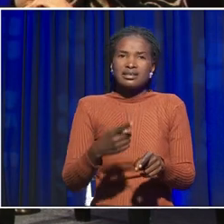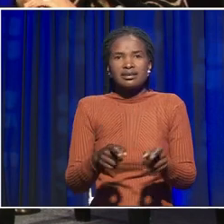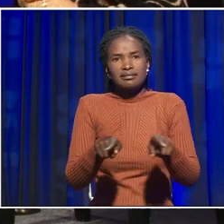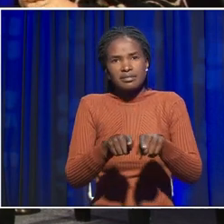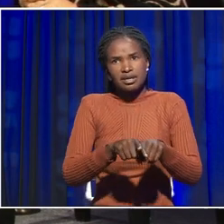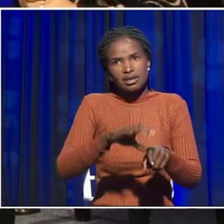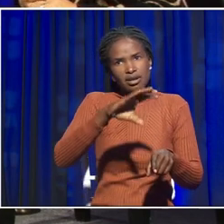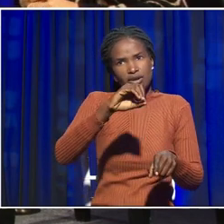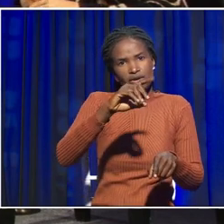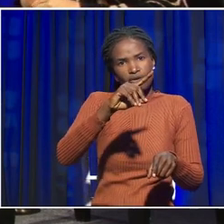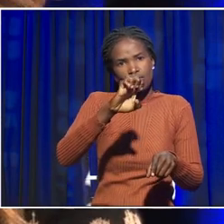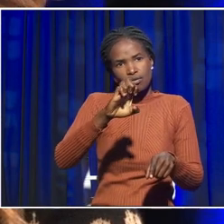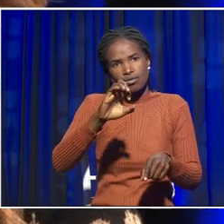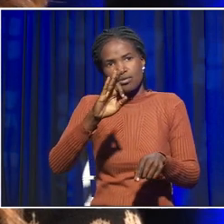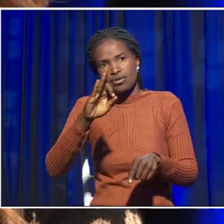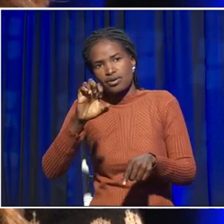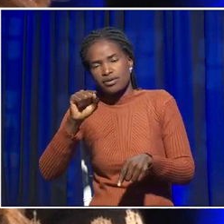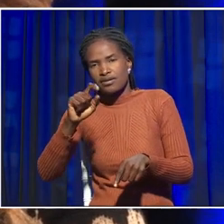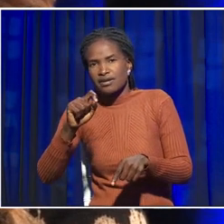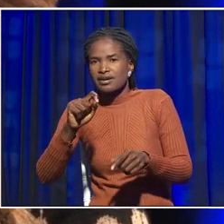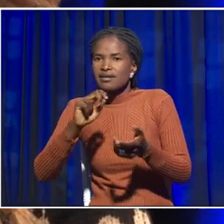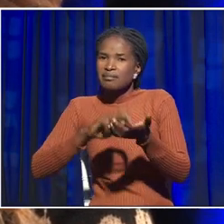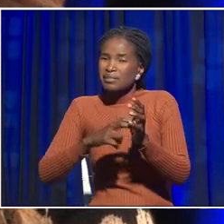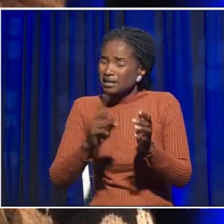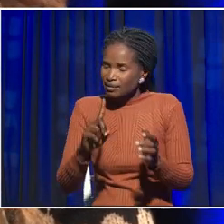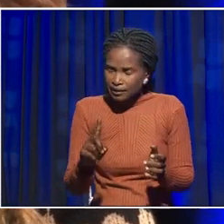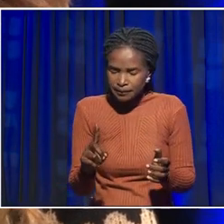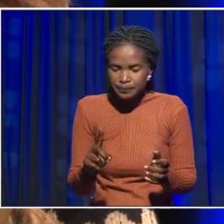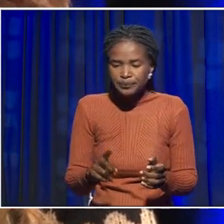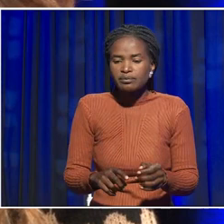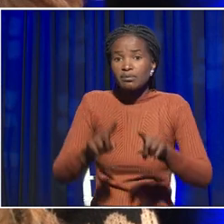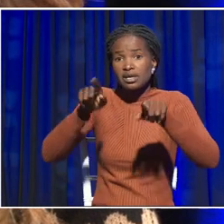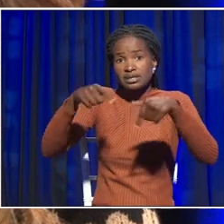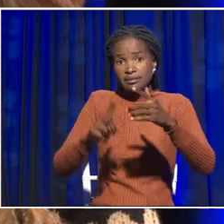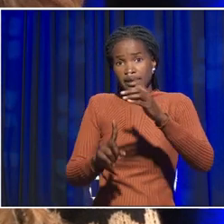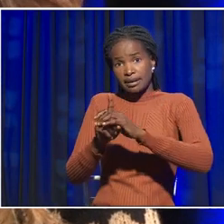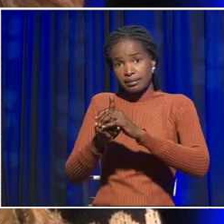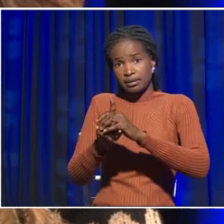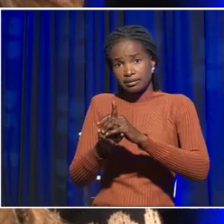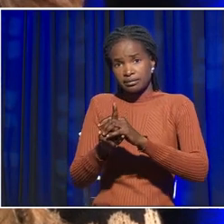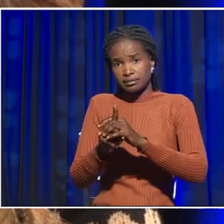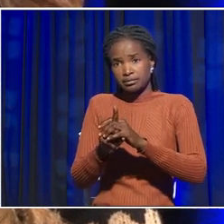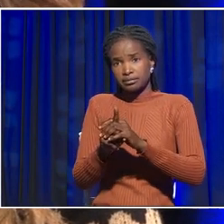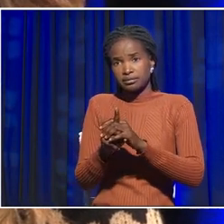fest, is usually referred to an event where